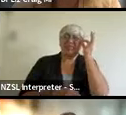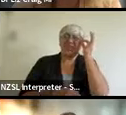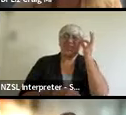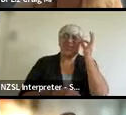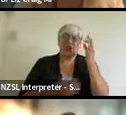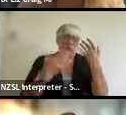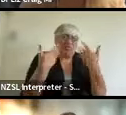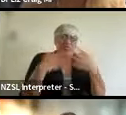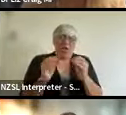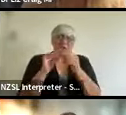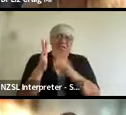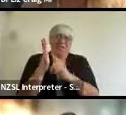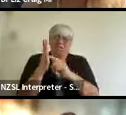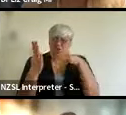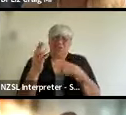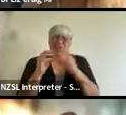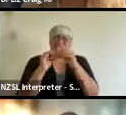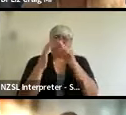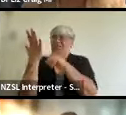a bill.